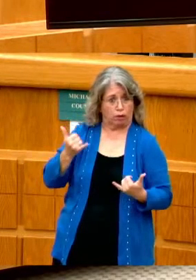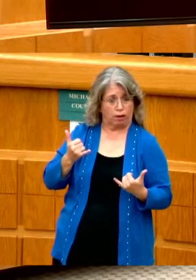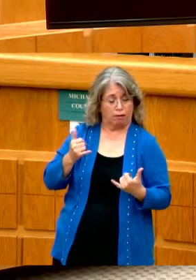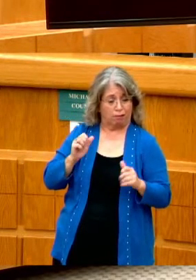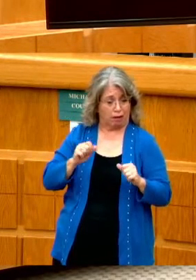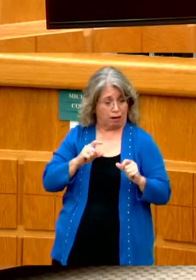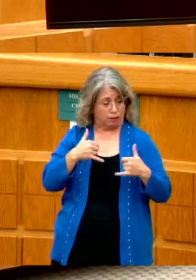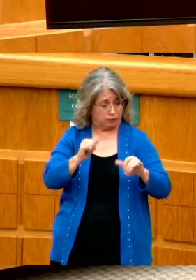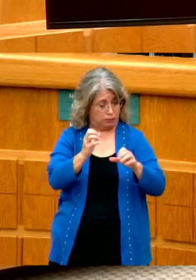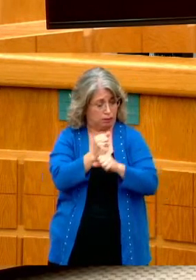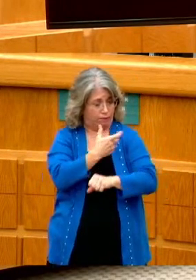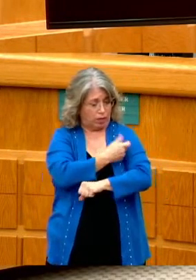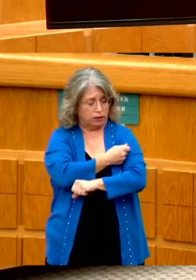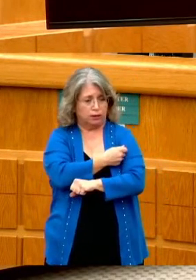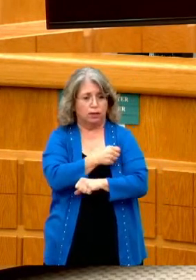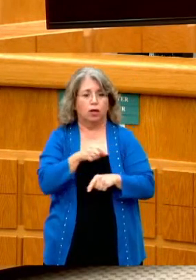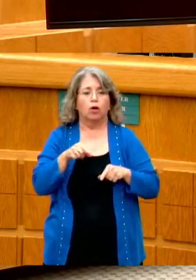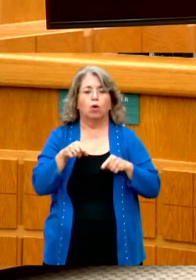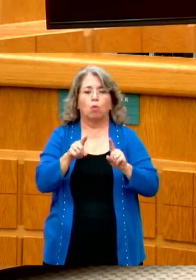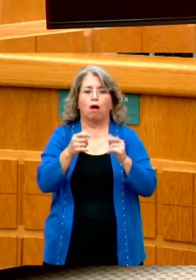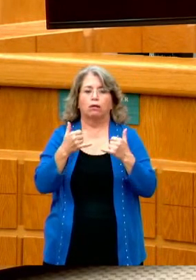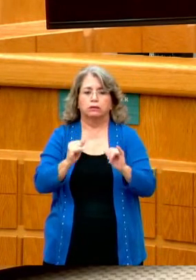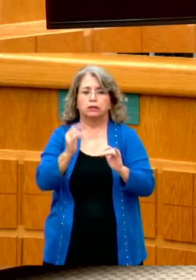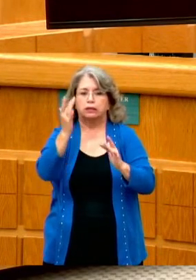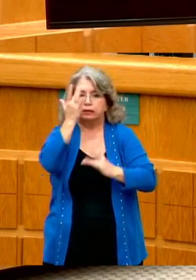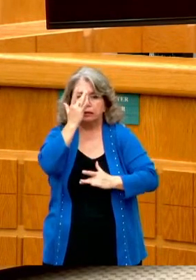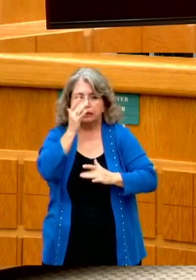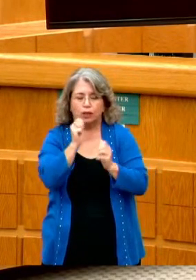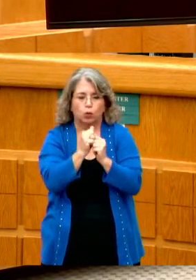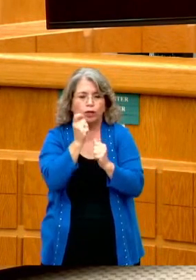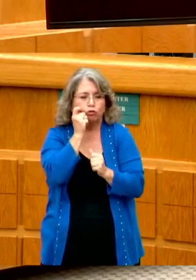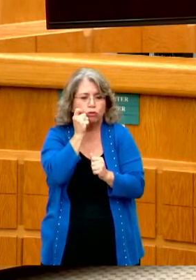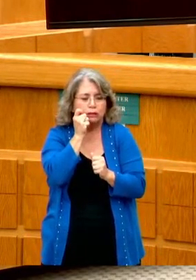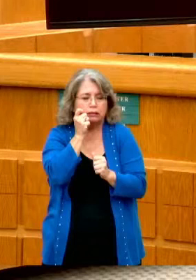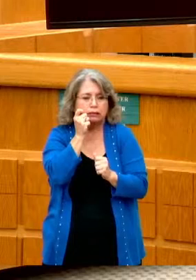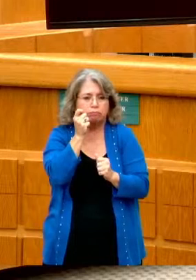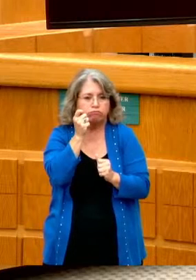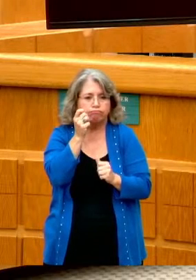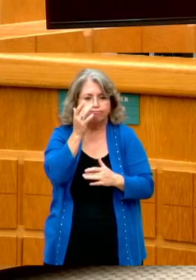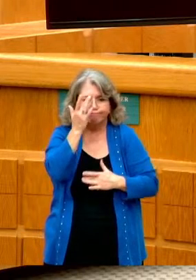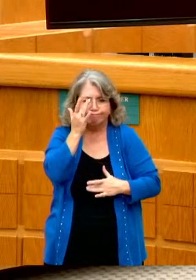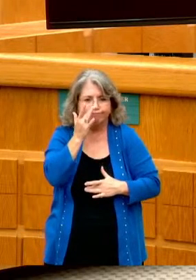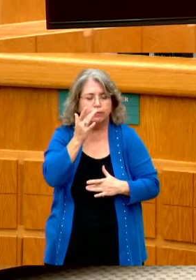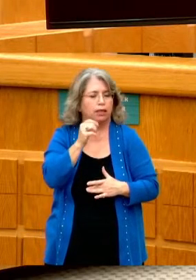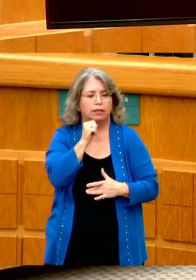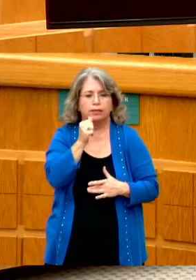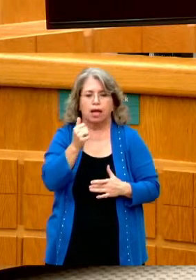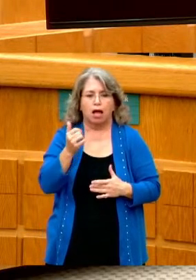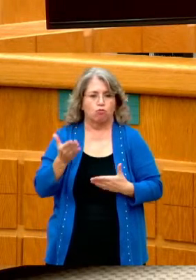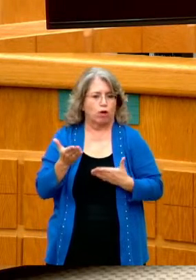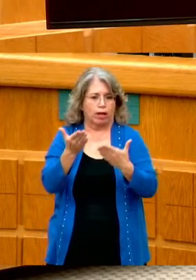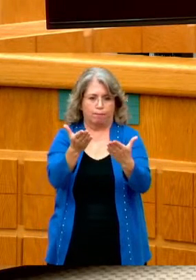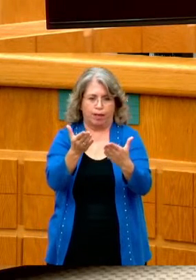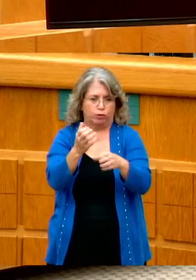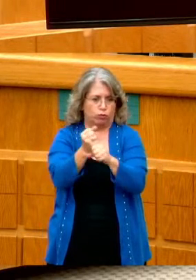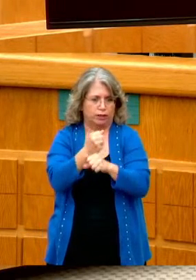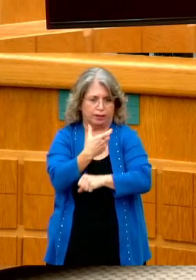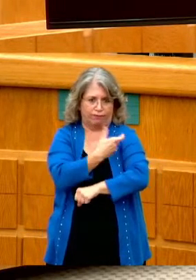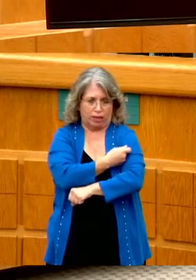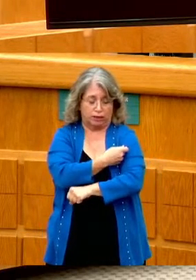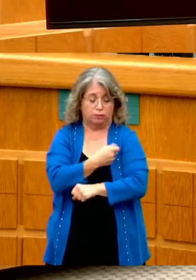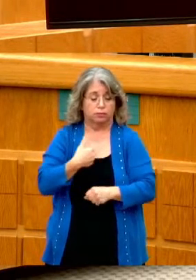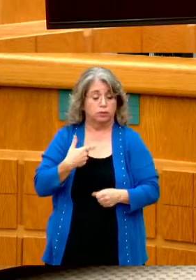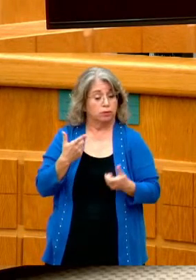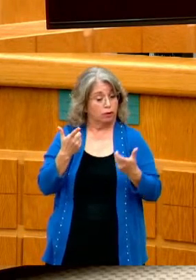you are sick and a recent COVID-19 diagnosis, it is not recommended that you receive the vaccine. Once you have